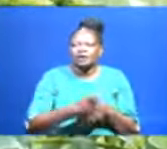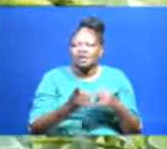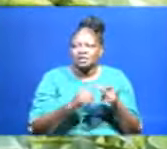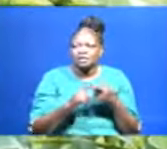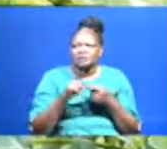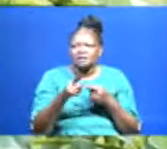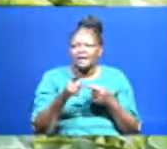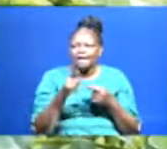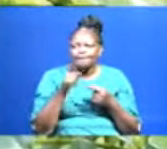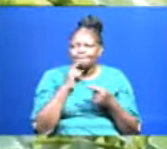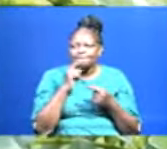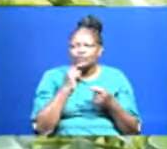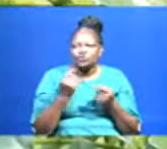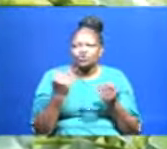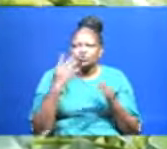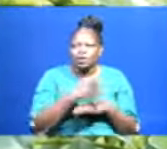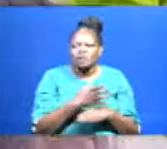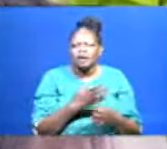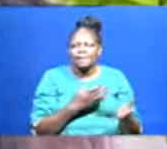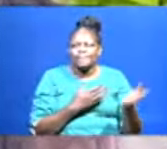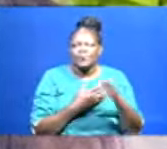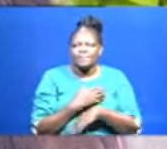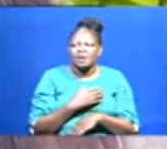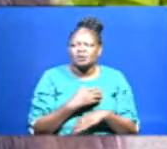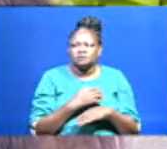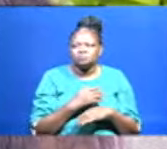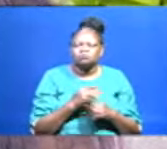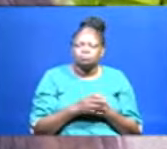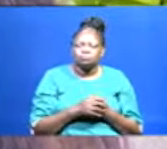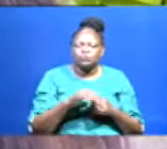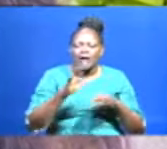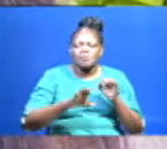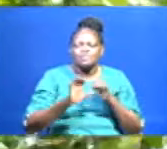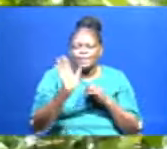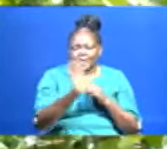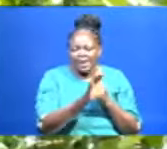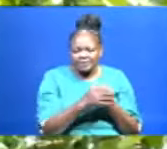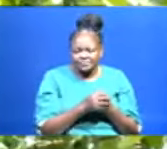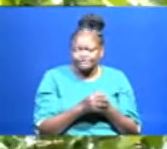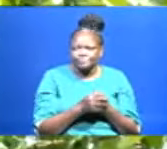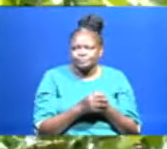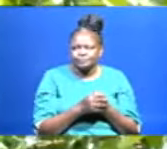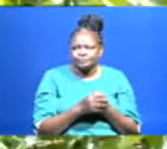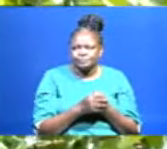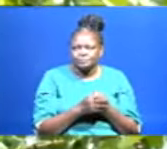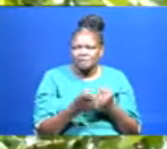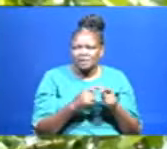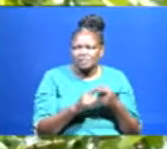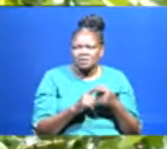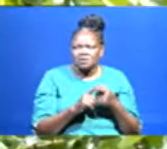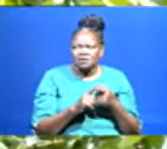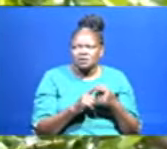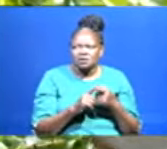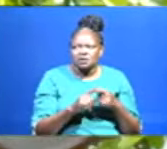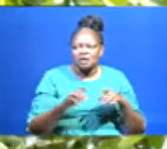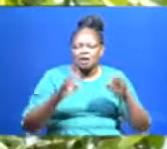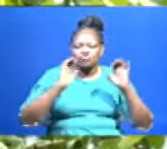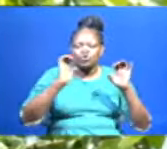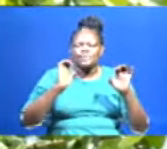man wanted to go and bring back the camels. The Ethiopian forces, they were guarding that